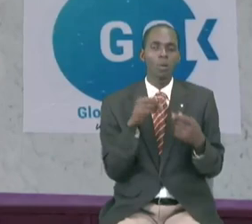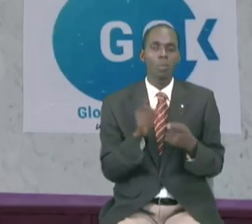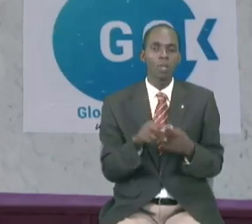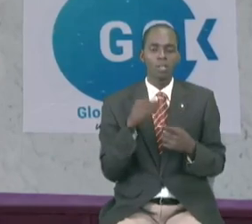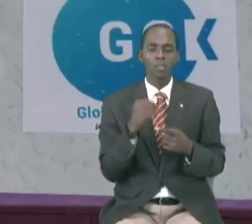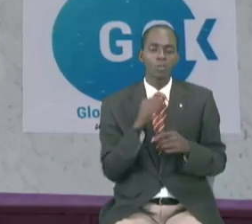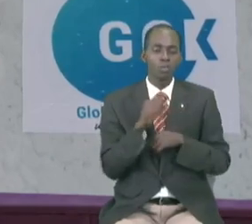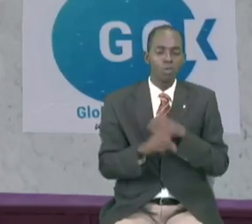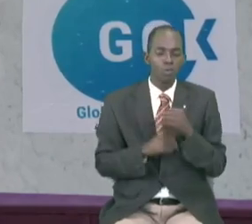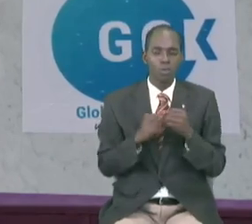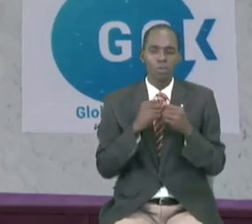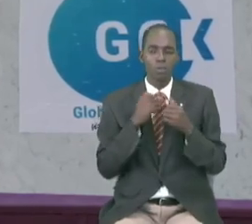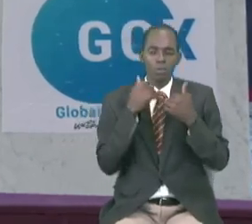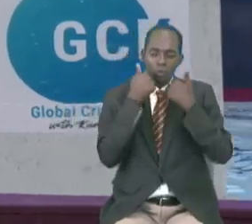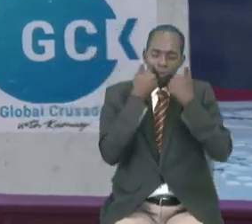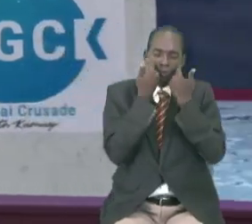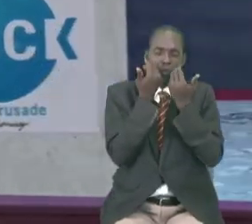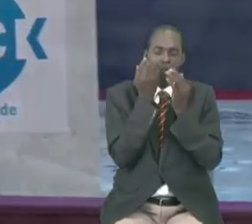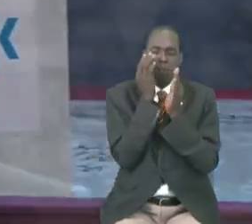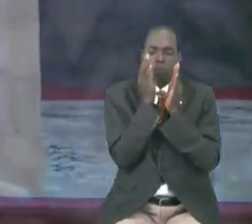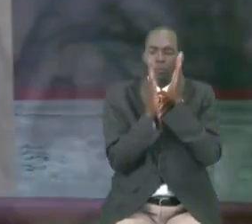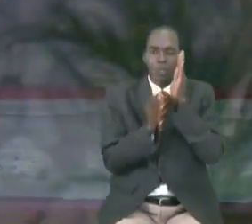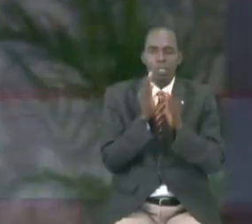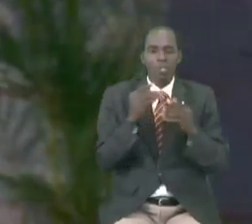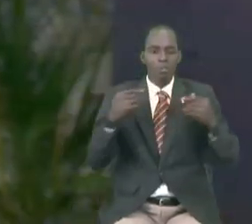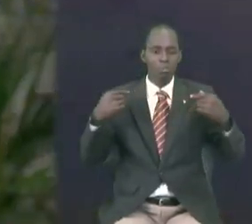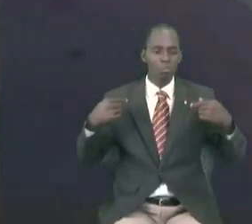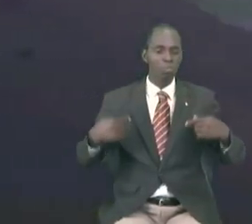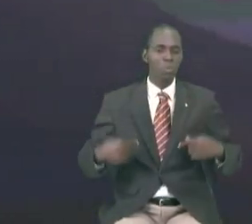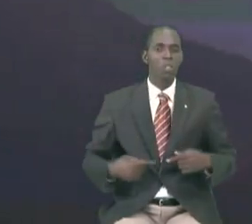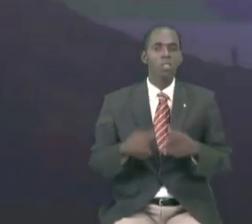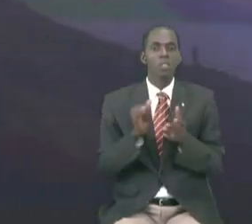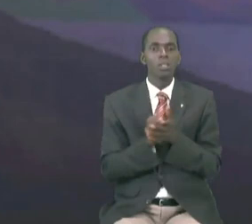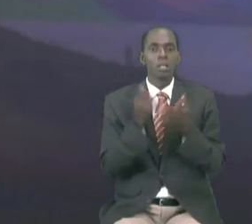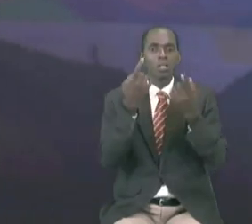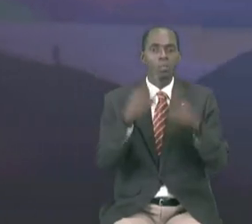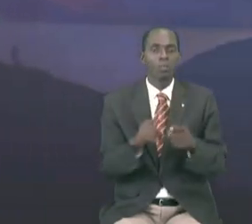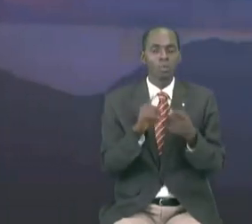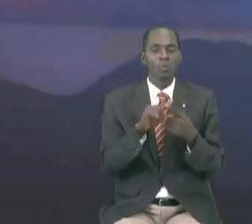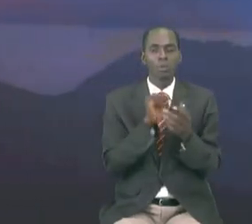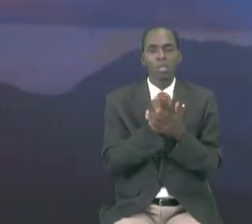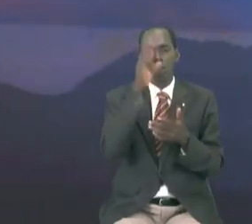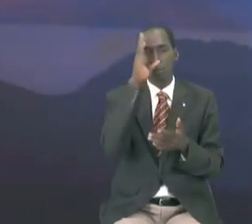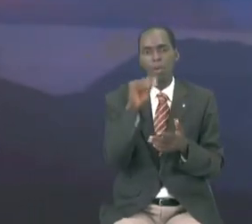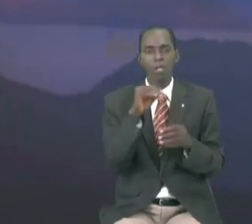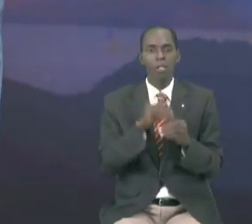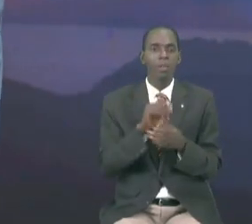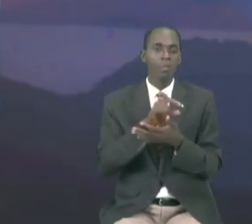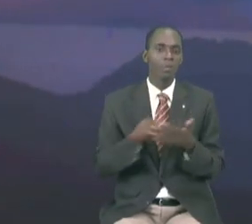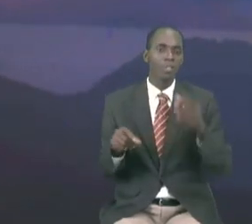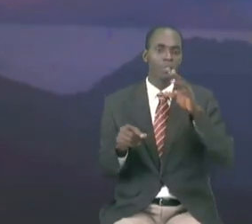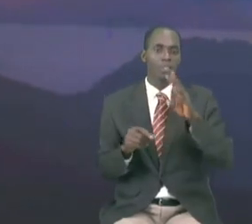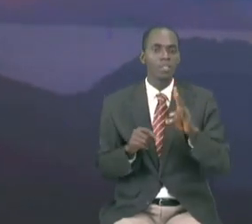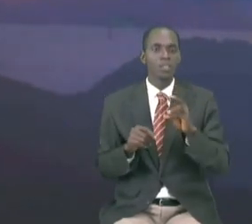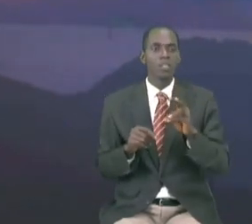in verse 6, it tells us, I went down. God, look at me. See where I am now. I'm no more in the